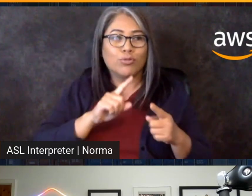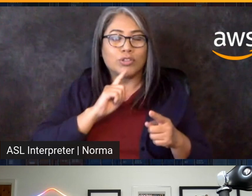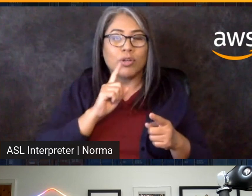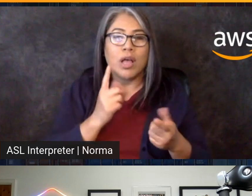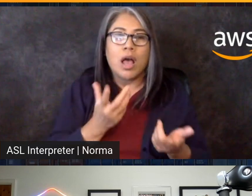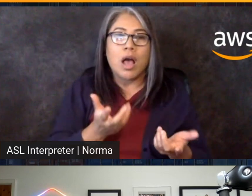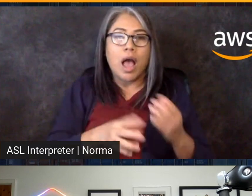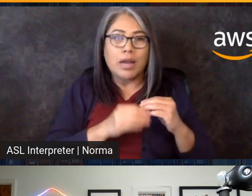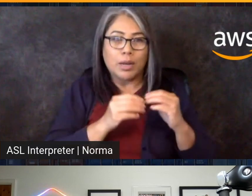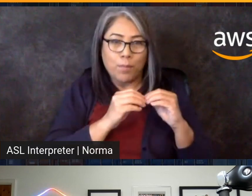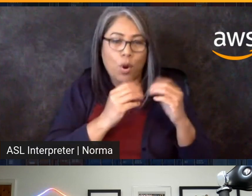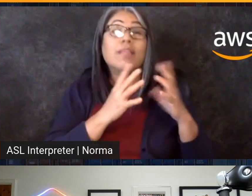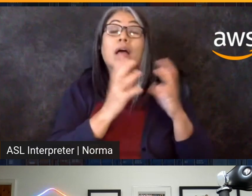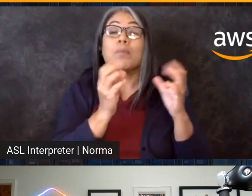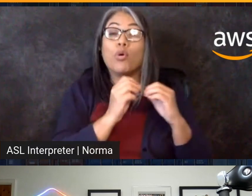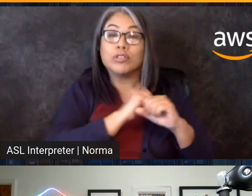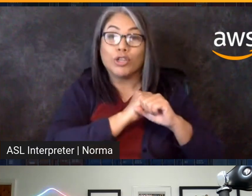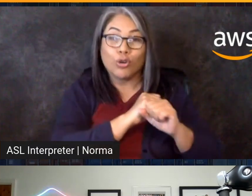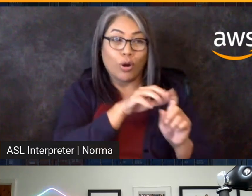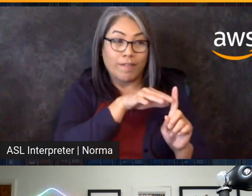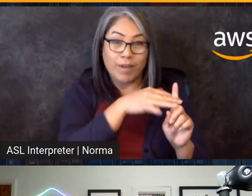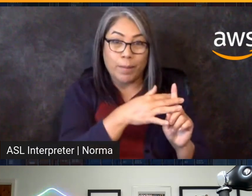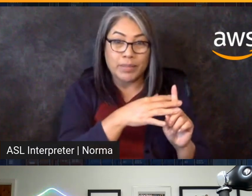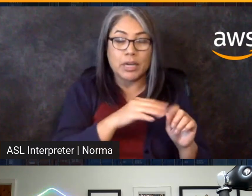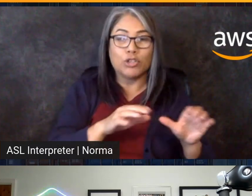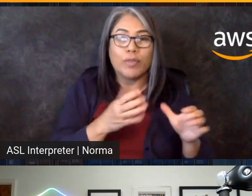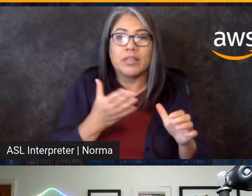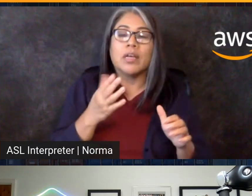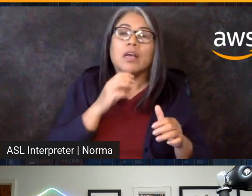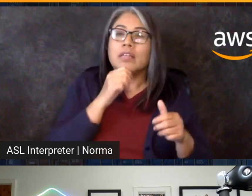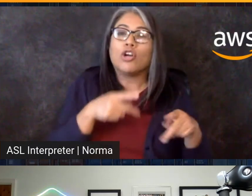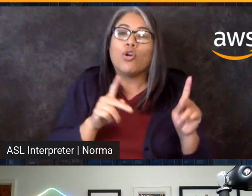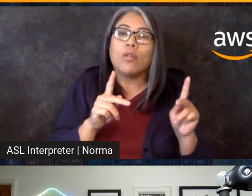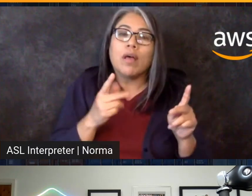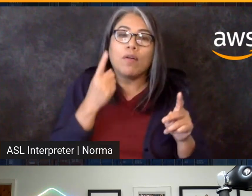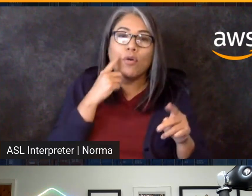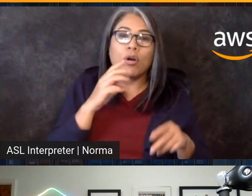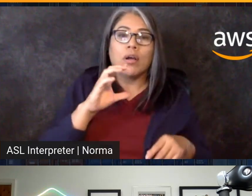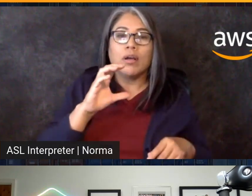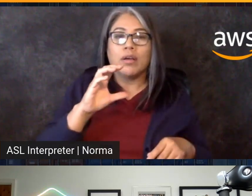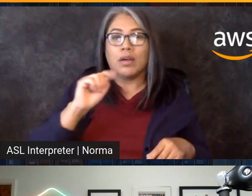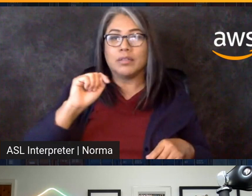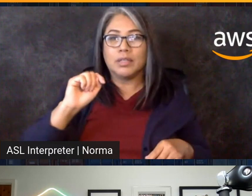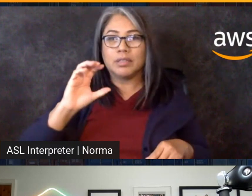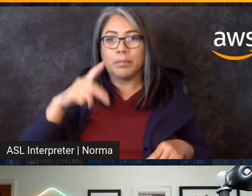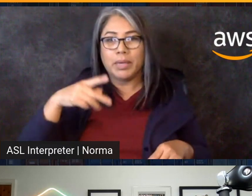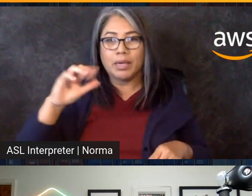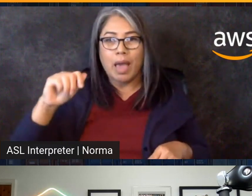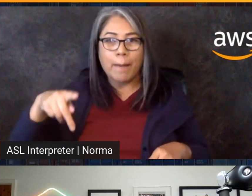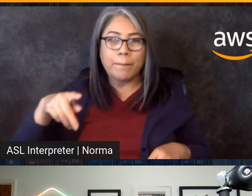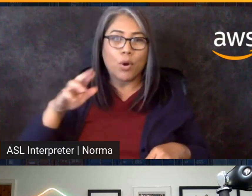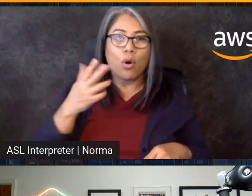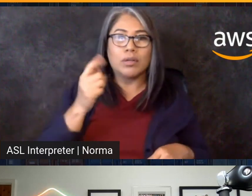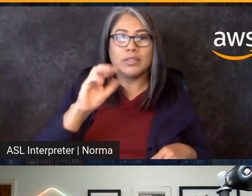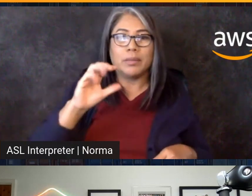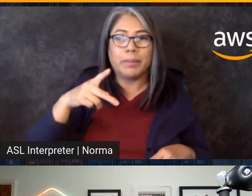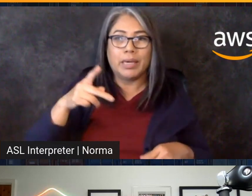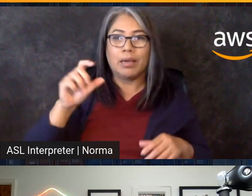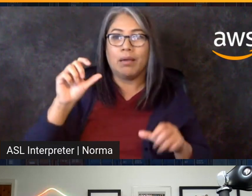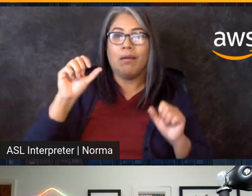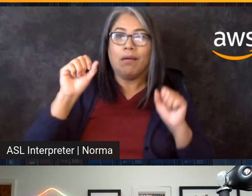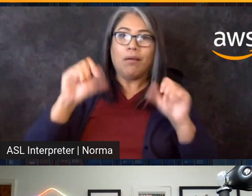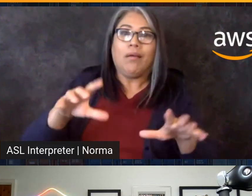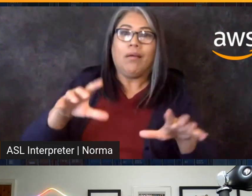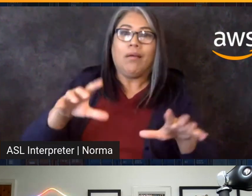things where they don't allow for like these things like TCP cap or TCP dump and those sorts of things inside of containers, which is a